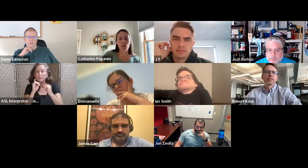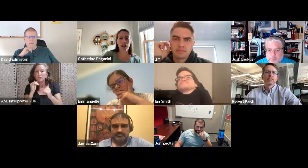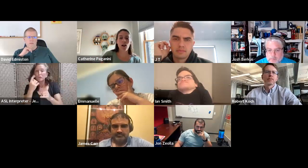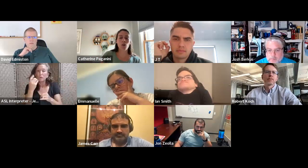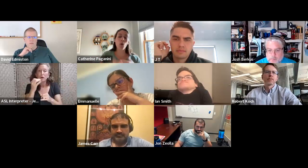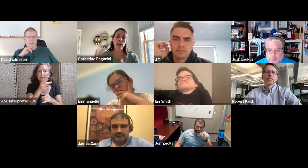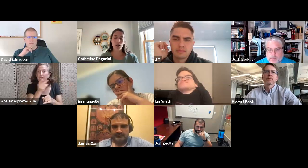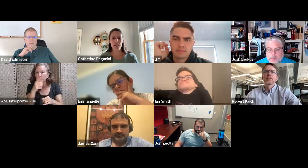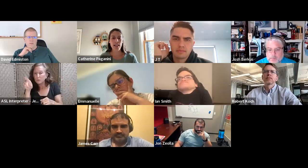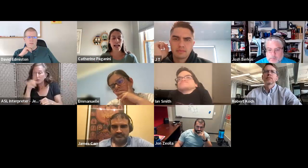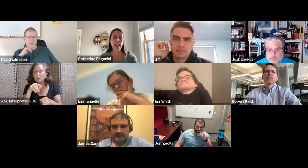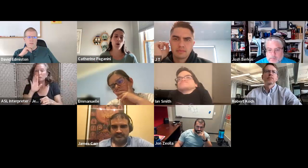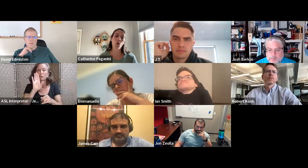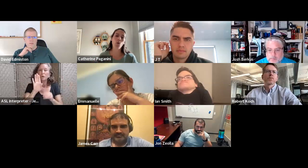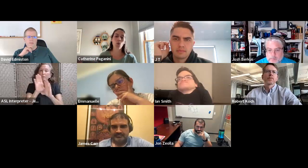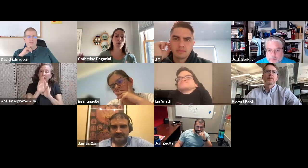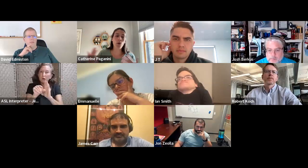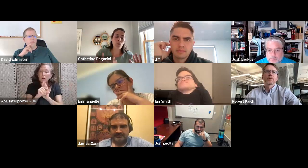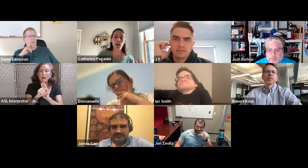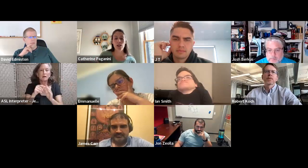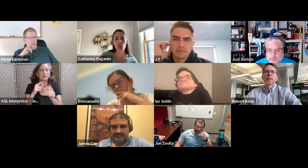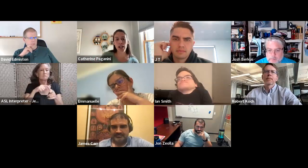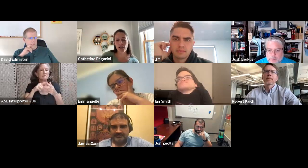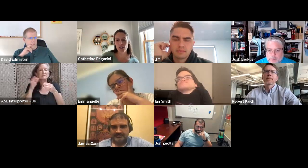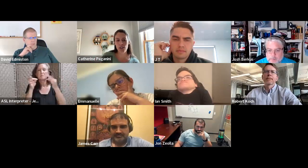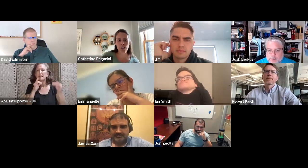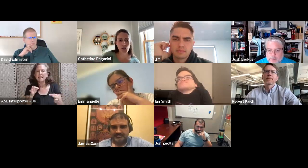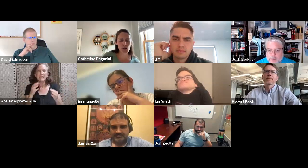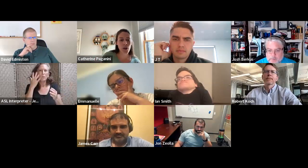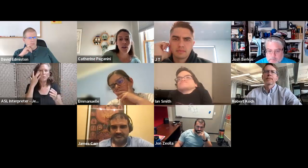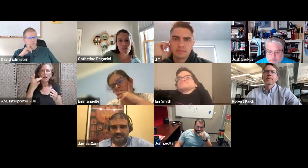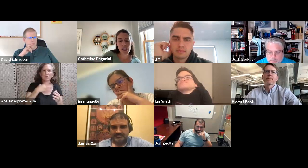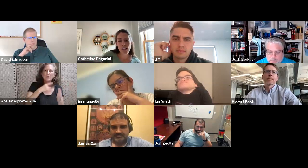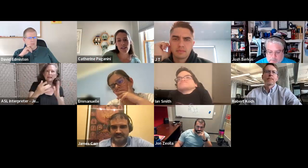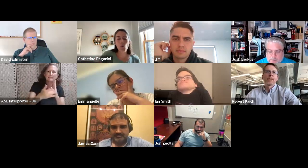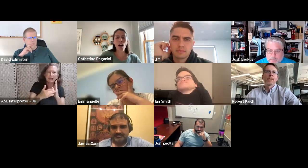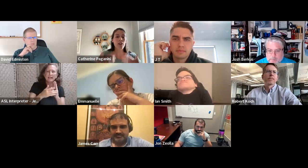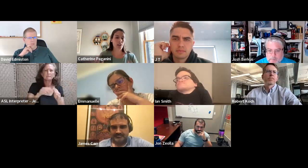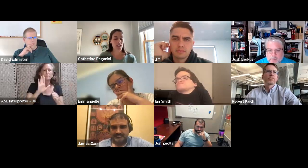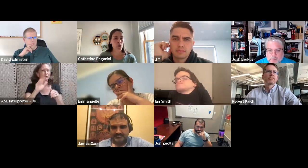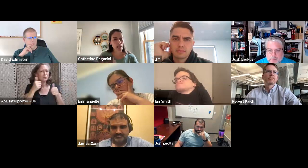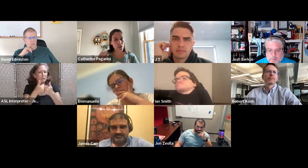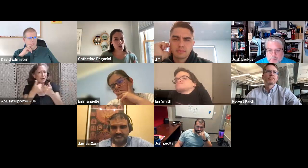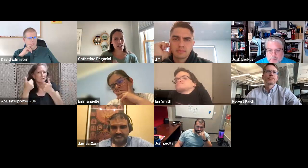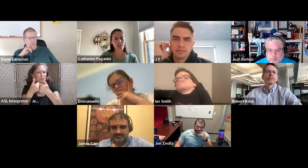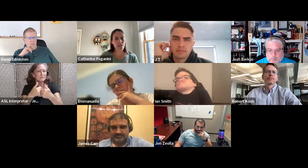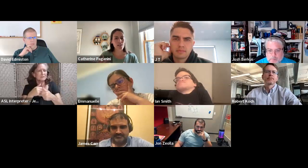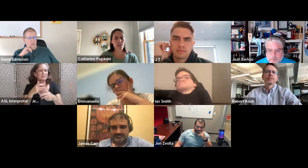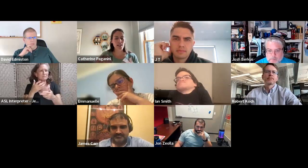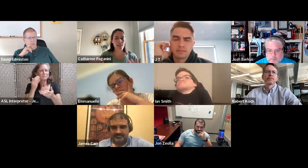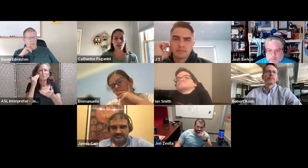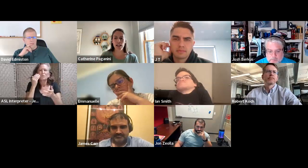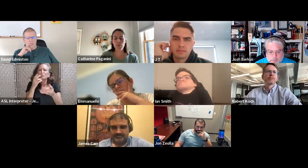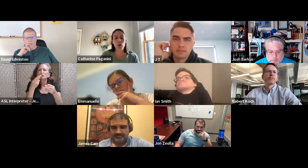your background, why you're in tech, what are the challenges that you faced and why you think important, like, you know, like